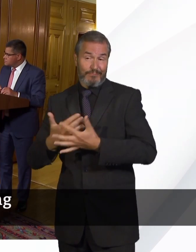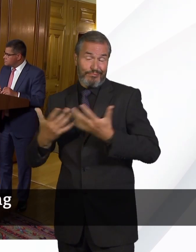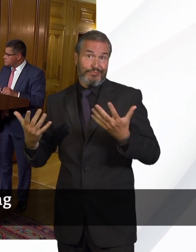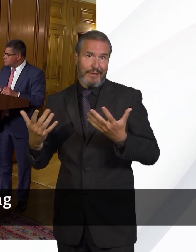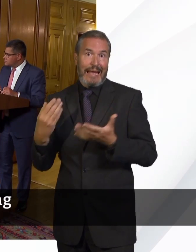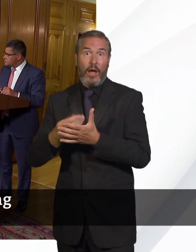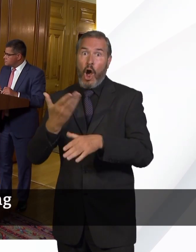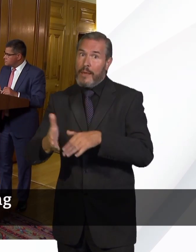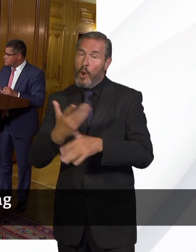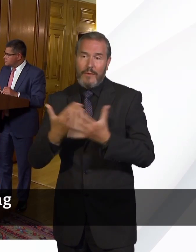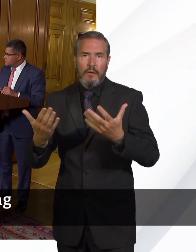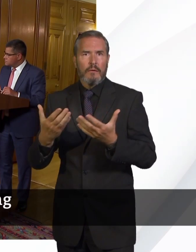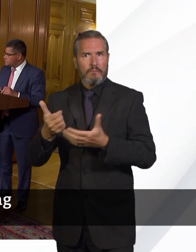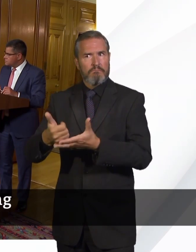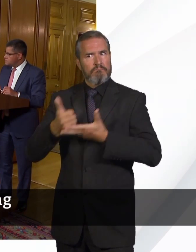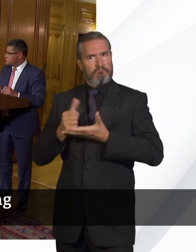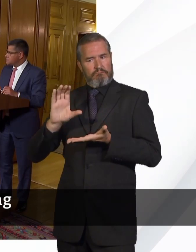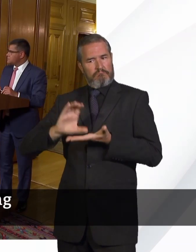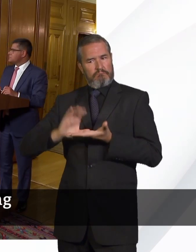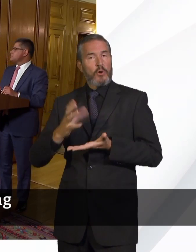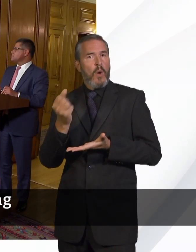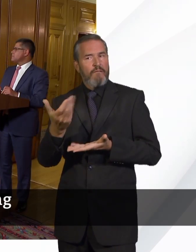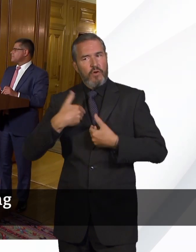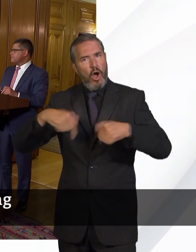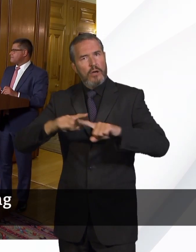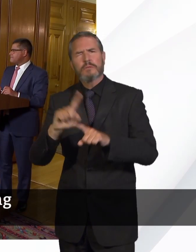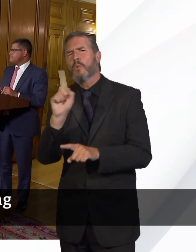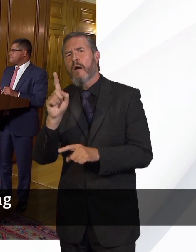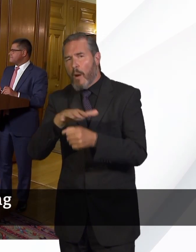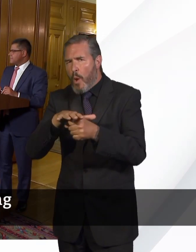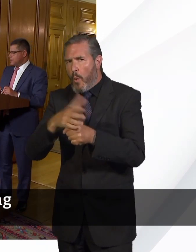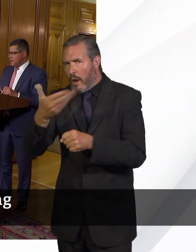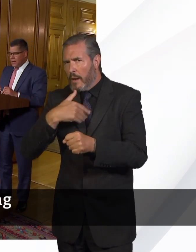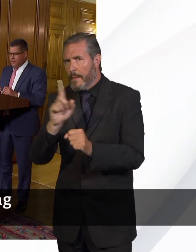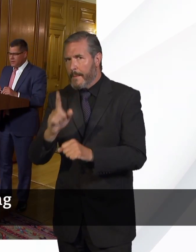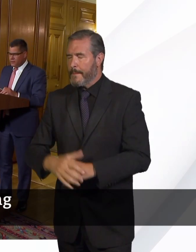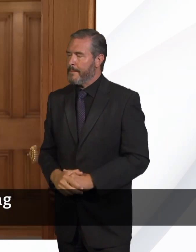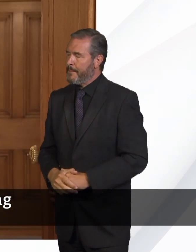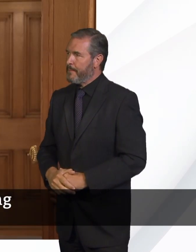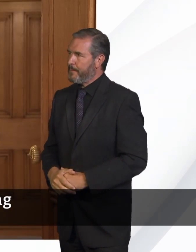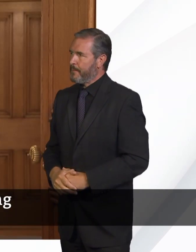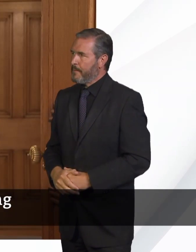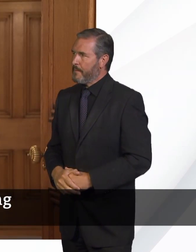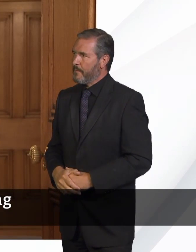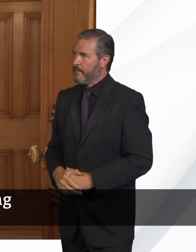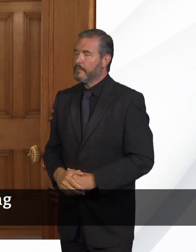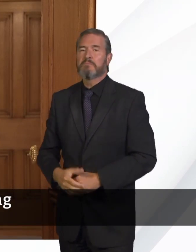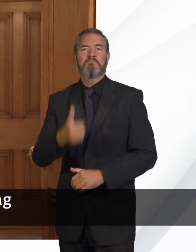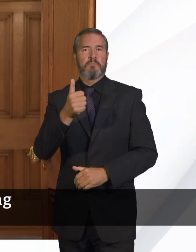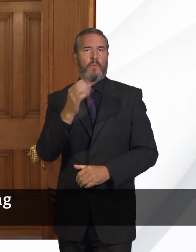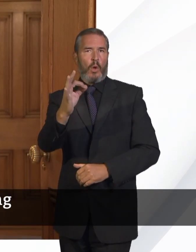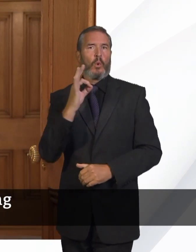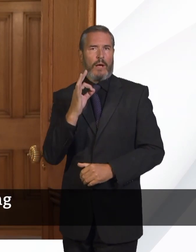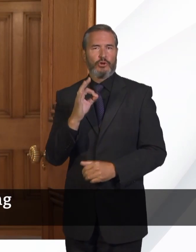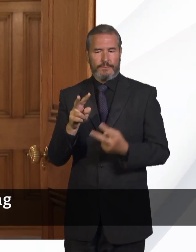leap in unemployment, what sort of support packages can they expect to see from central government? Thank you very much for that question, Laura.